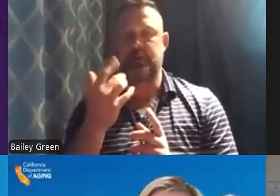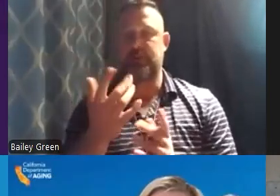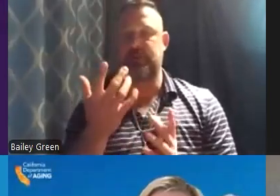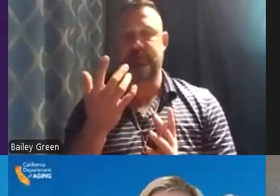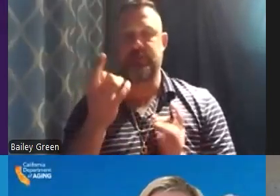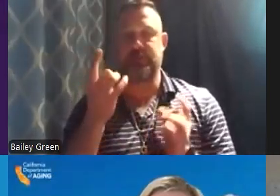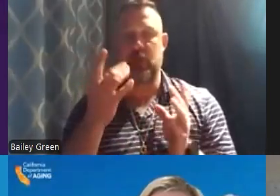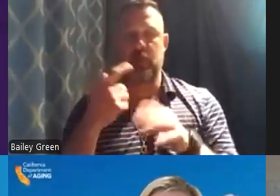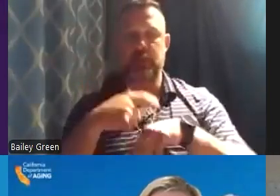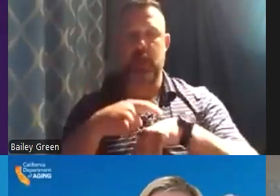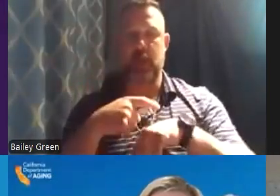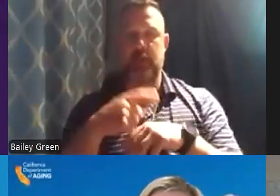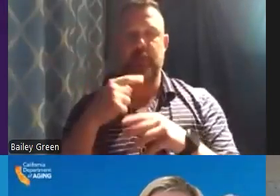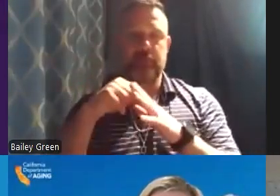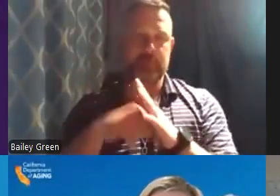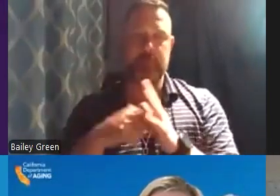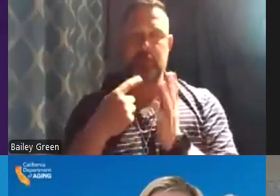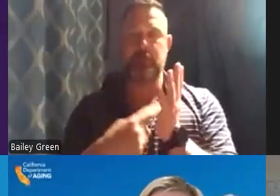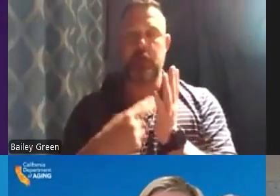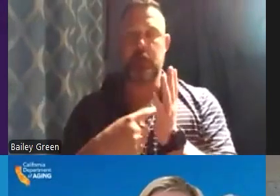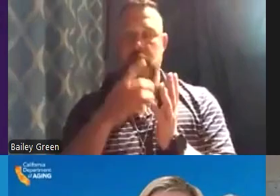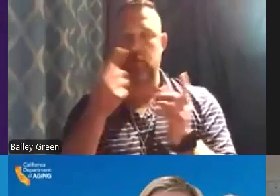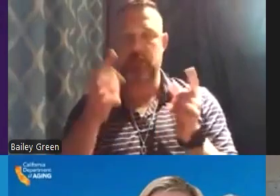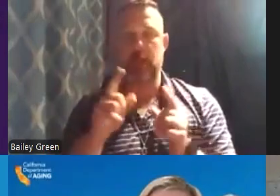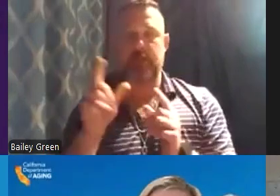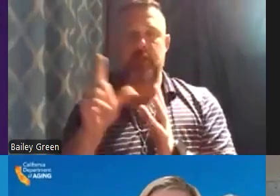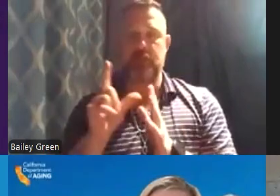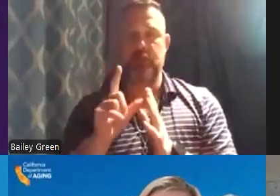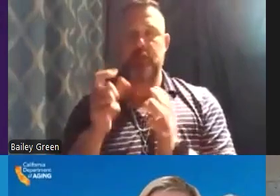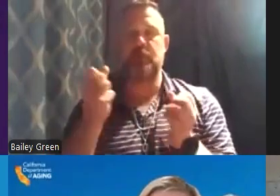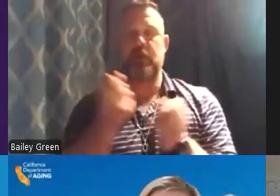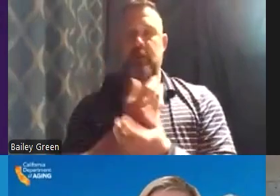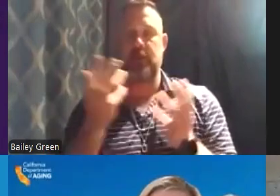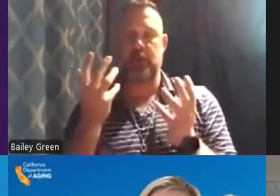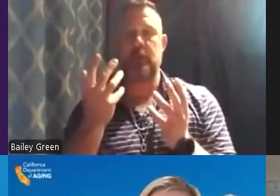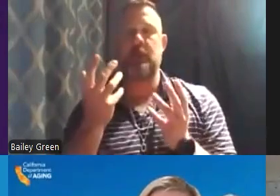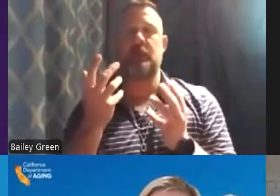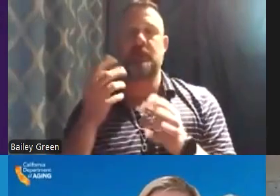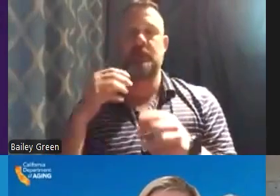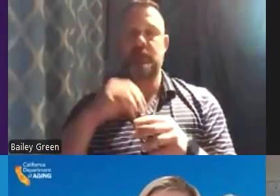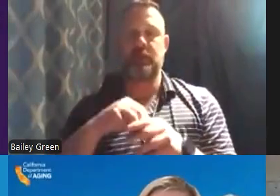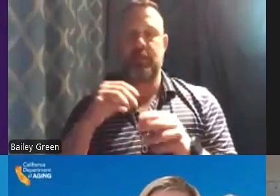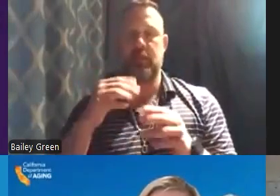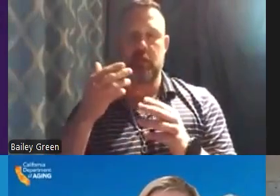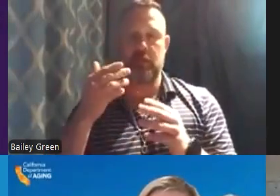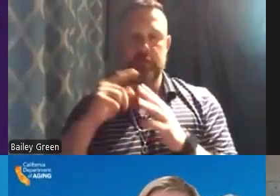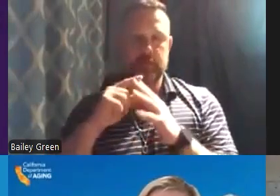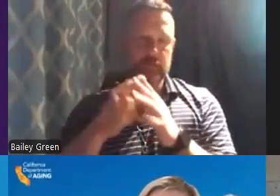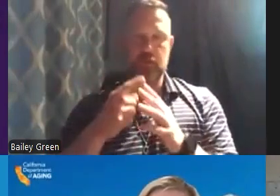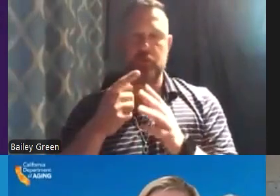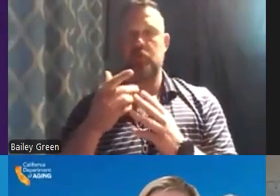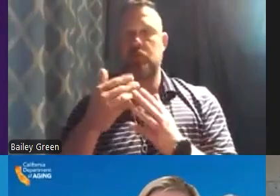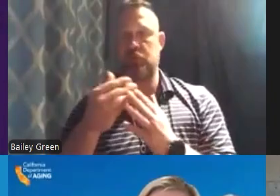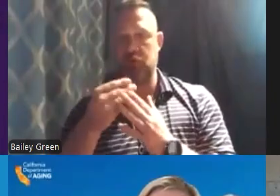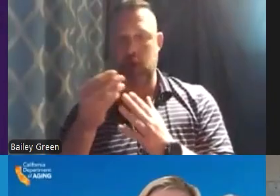timing to have too much deep discussion around what's happening in the legislature. Everything is kind of in the introductory mode. We're all shopping for